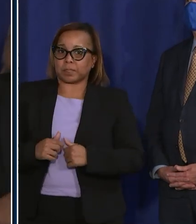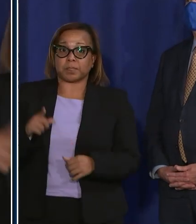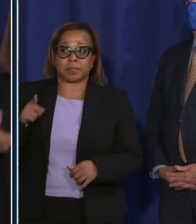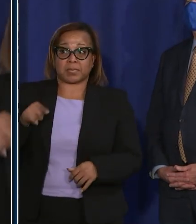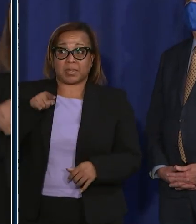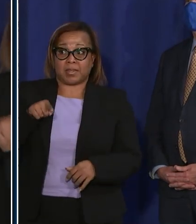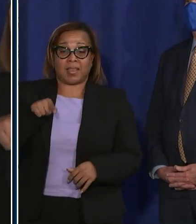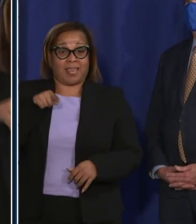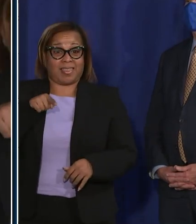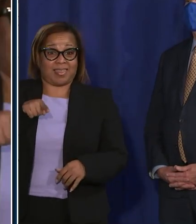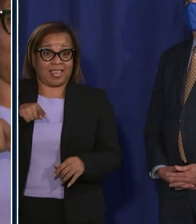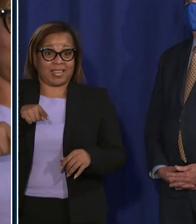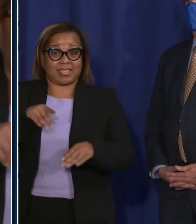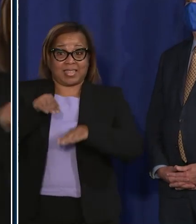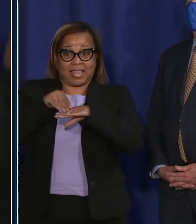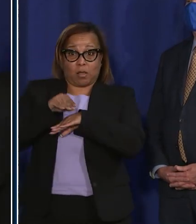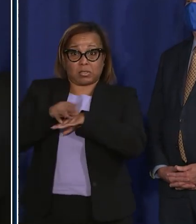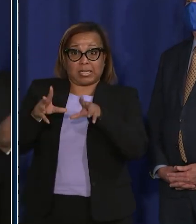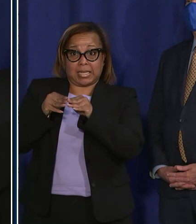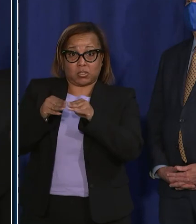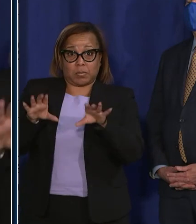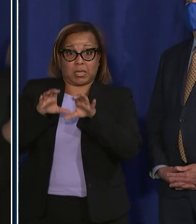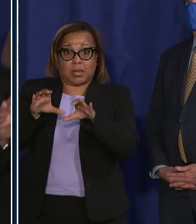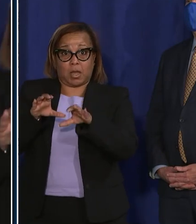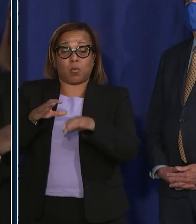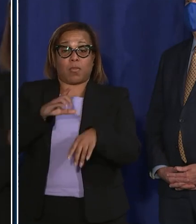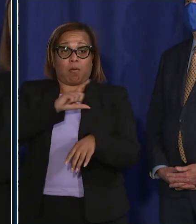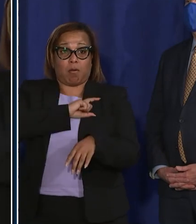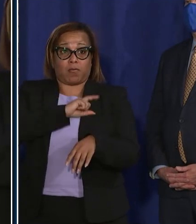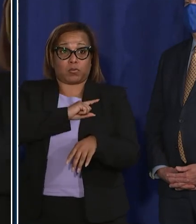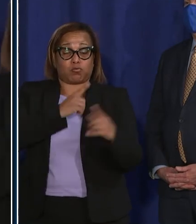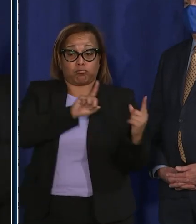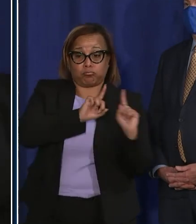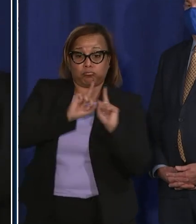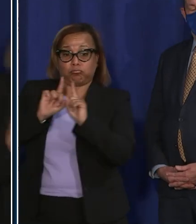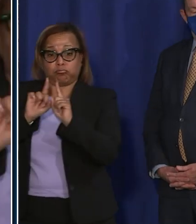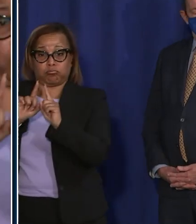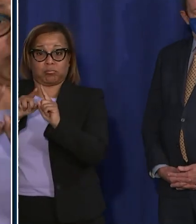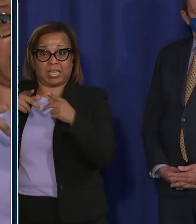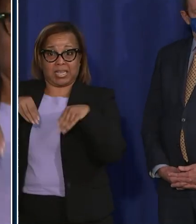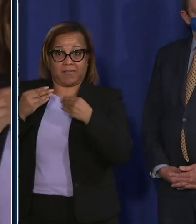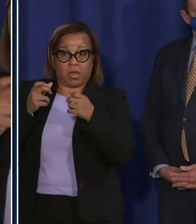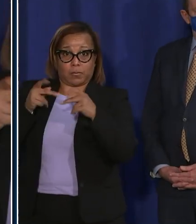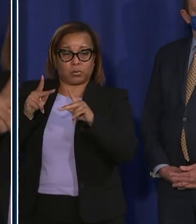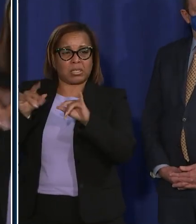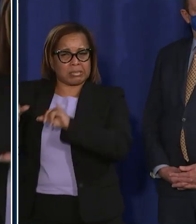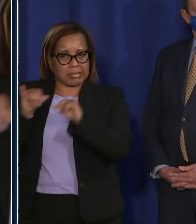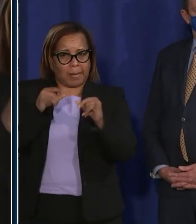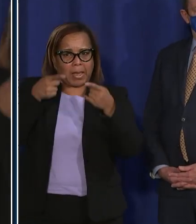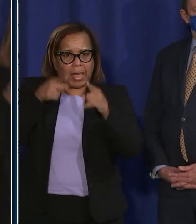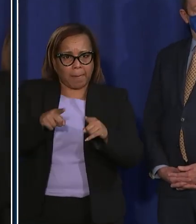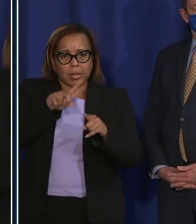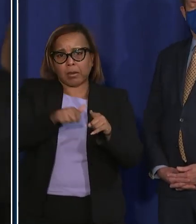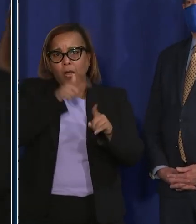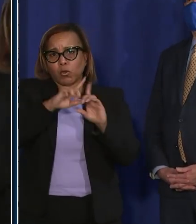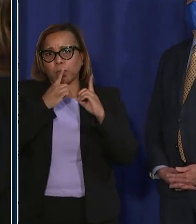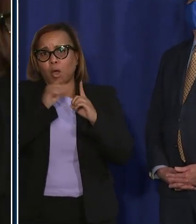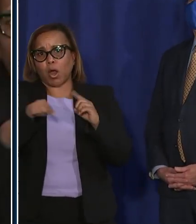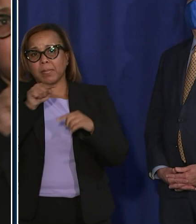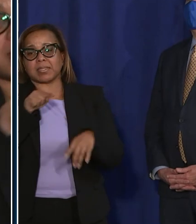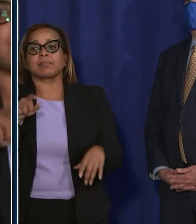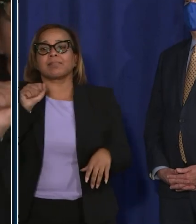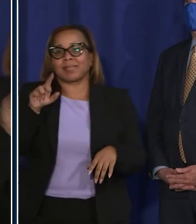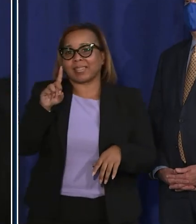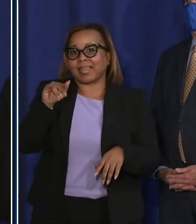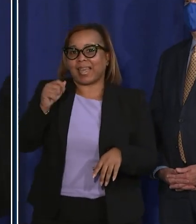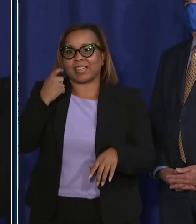session at headquarters where the officers are being brought and given the opportunity, is that same thing happening at other departments? Yeah, Dana